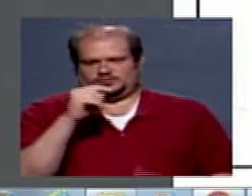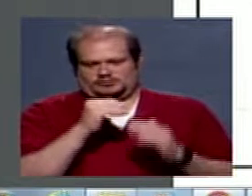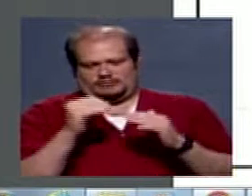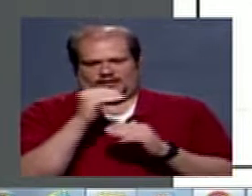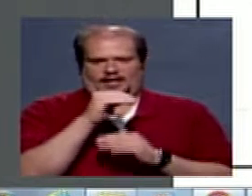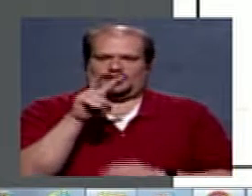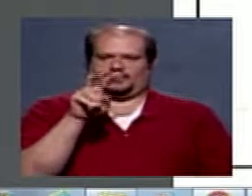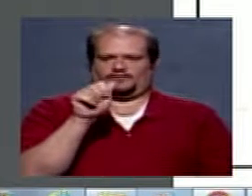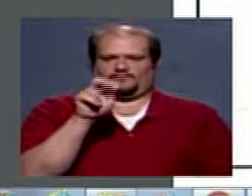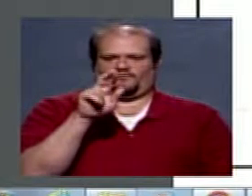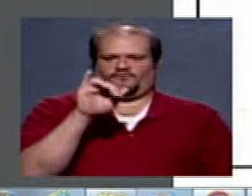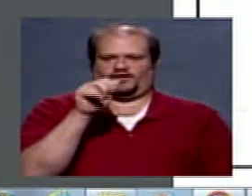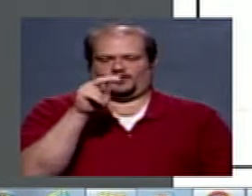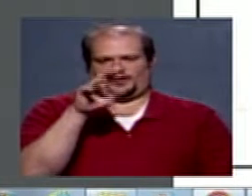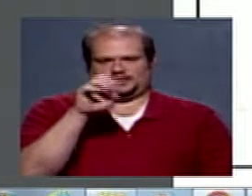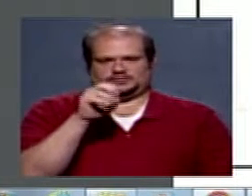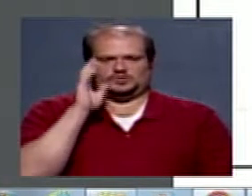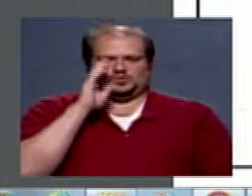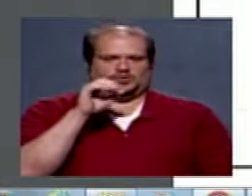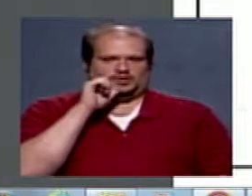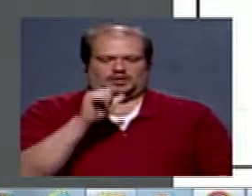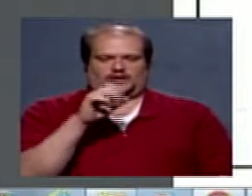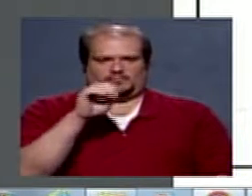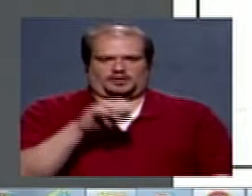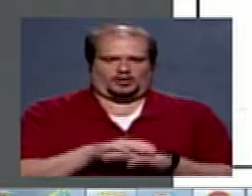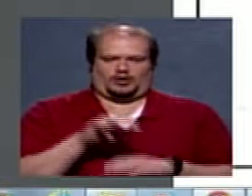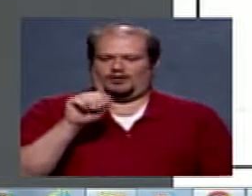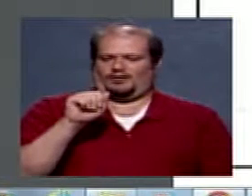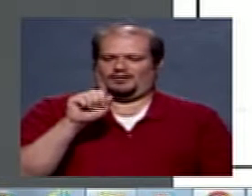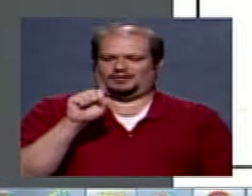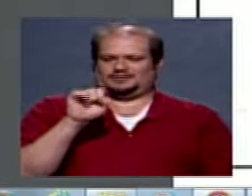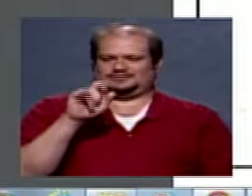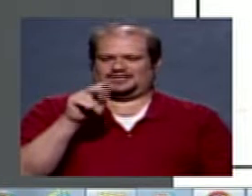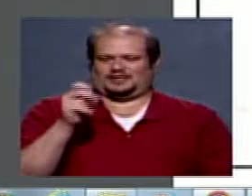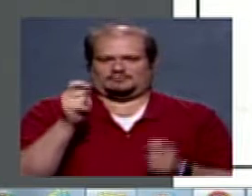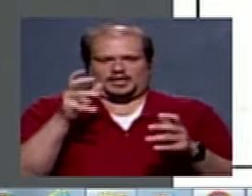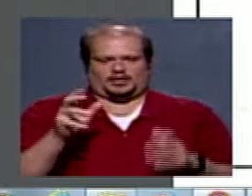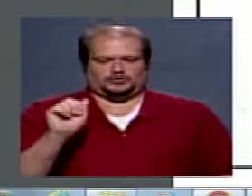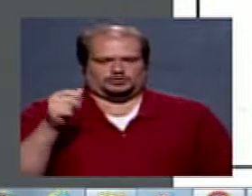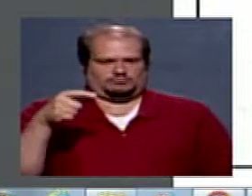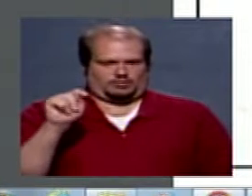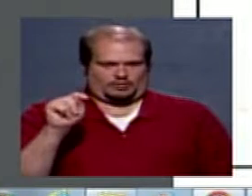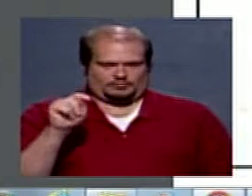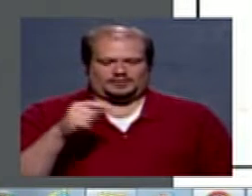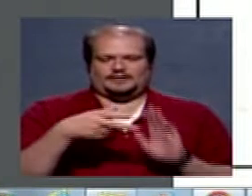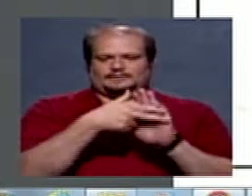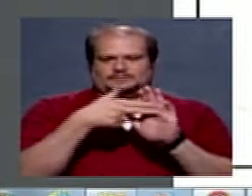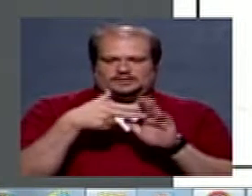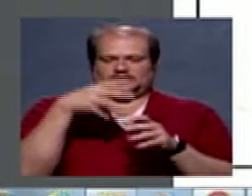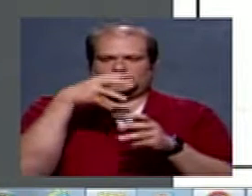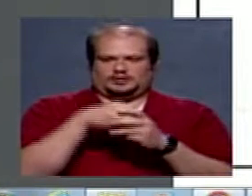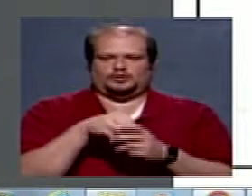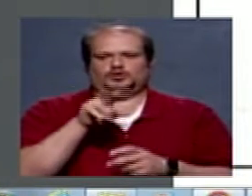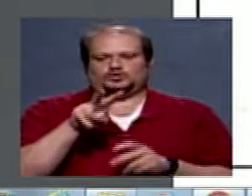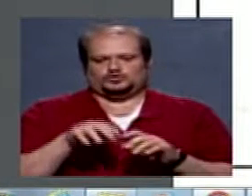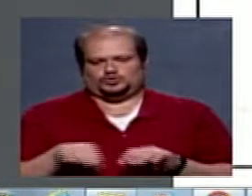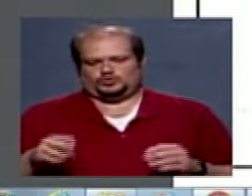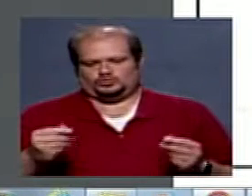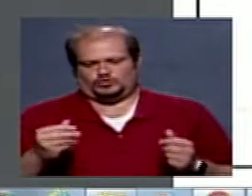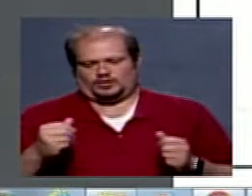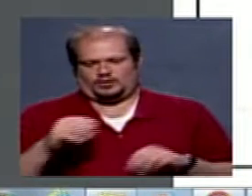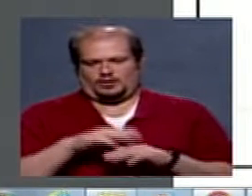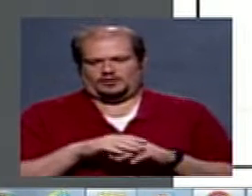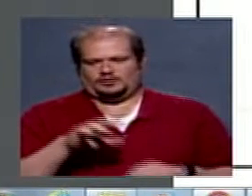height variance. There will not be an on-site manager's apartment. Signage will consist of 2 ground signs, one